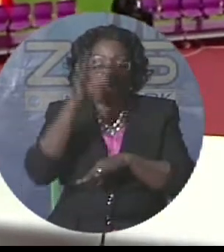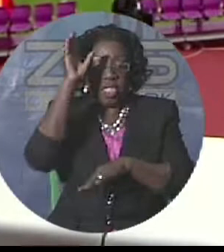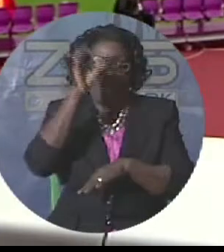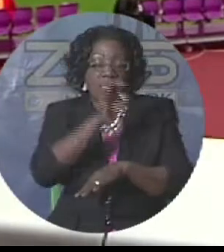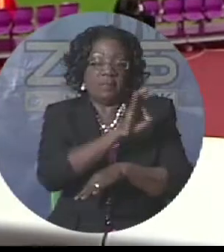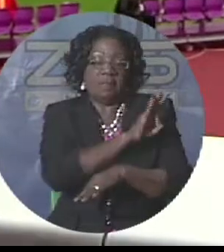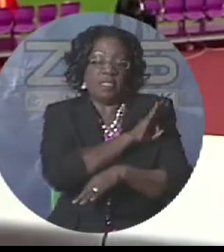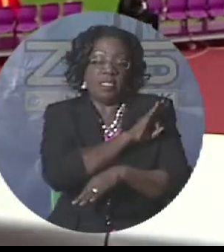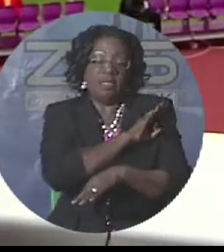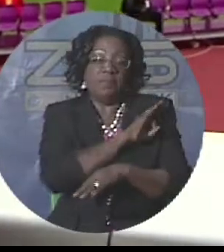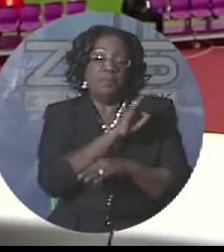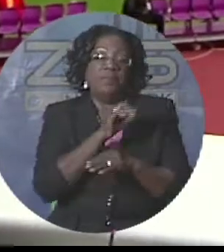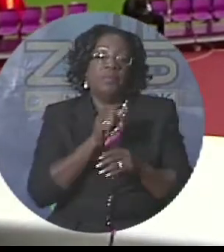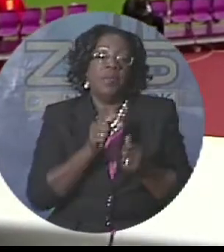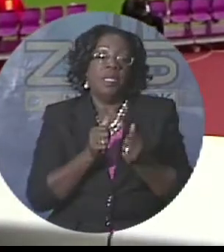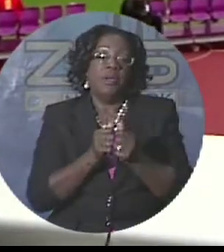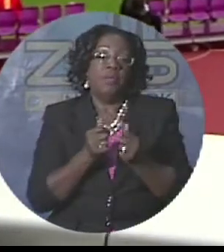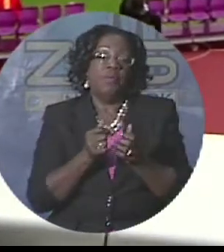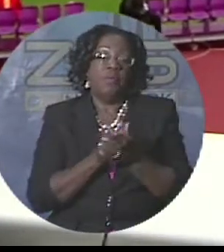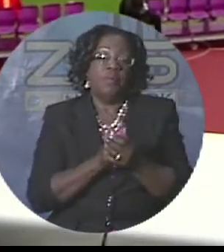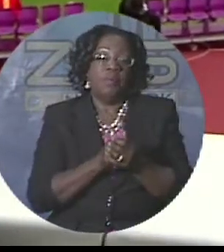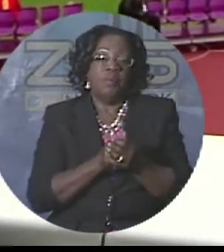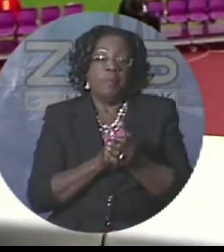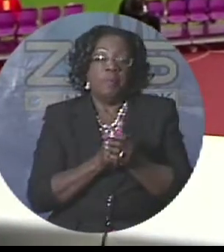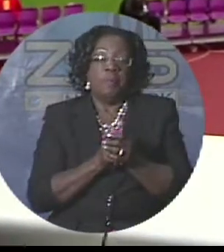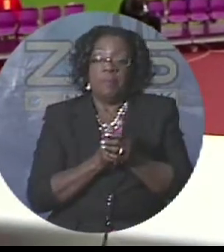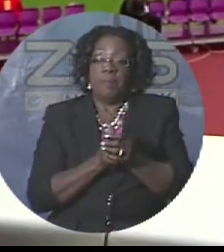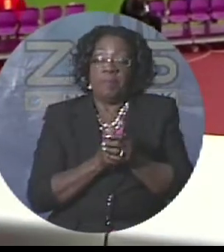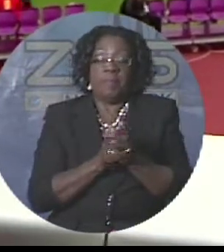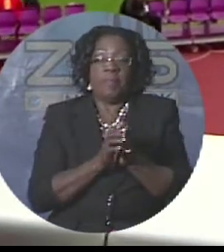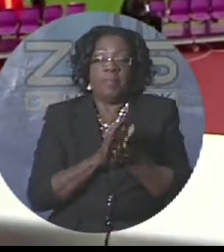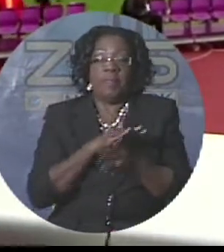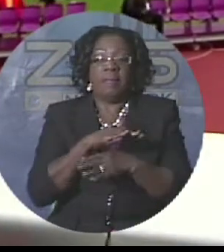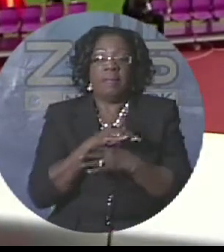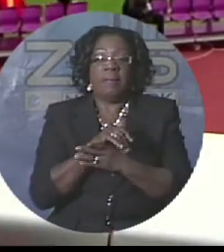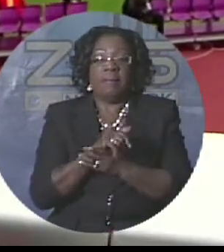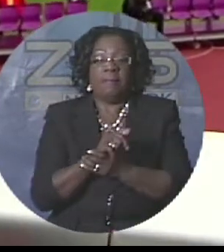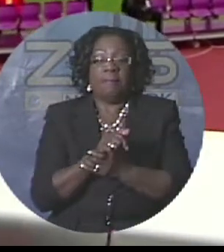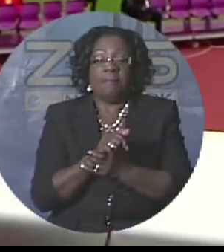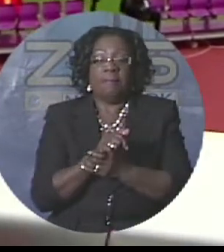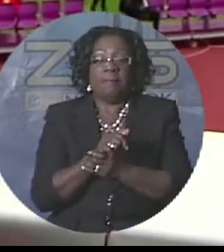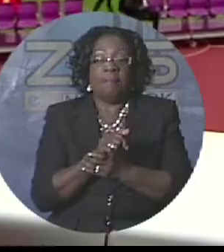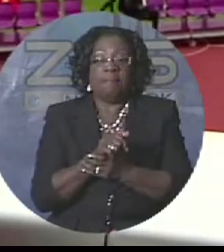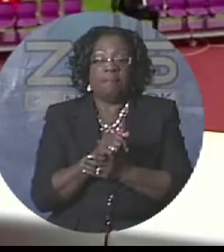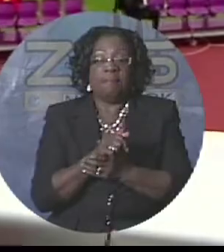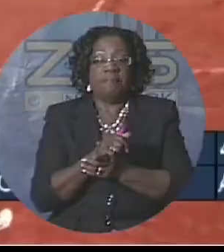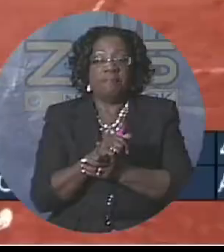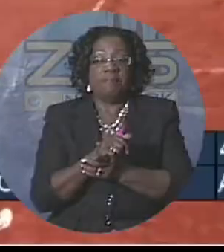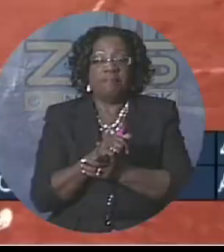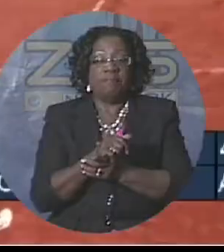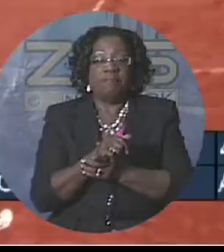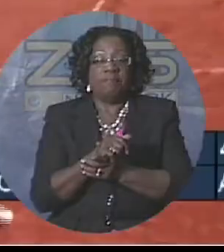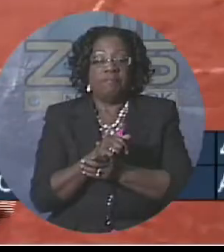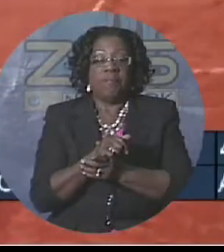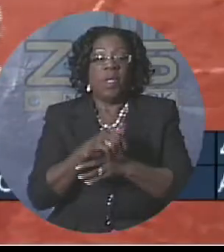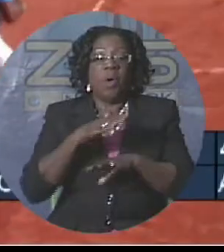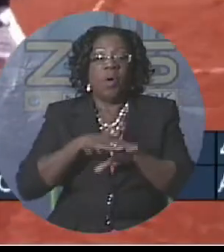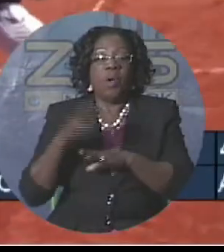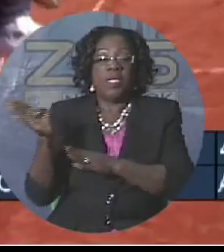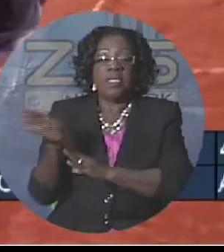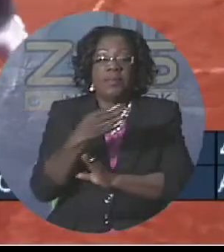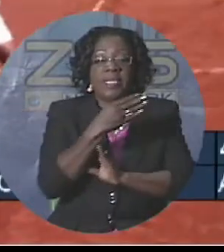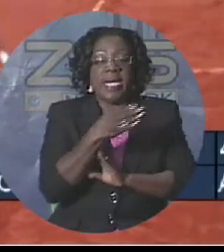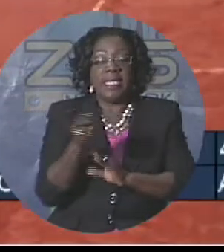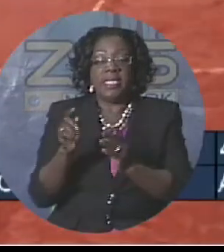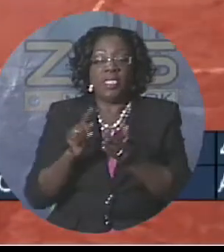for providing us with the necessary funds for being here. We have all from London over the next 13 days. On to some tennis news